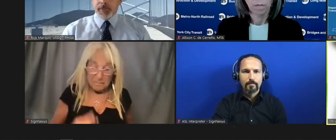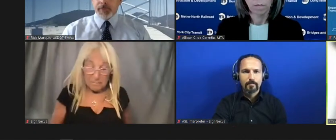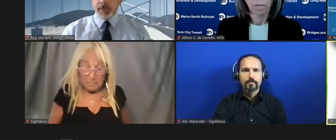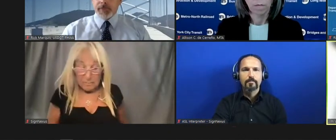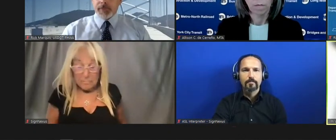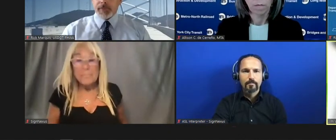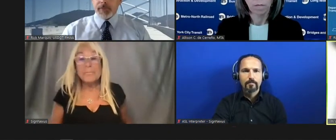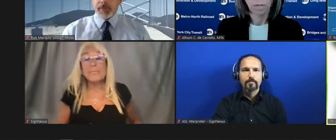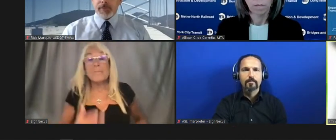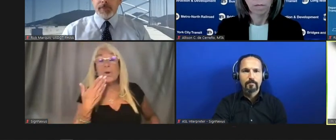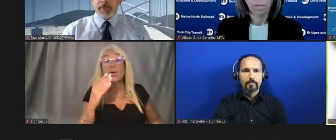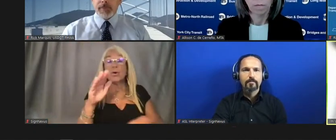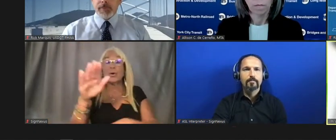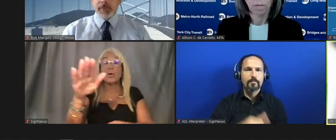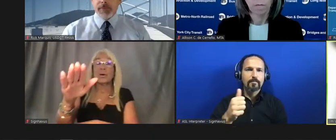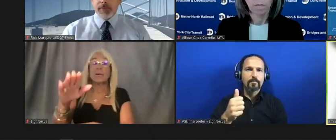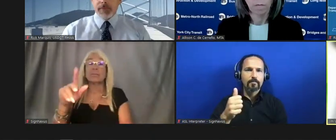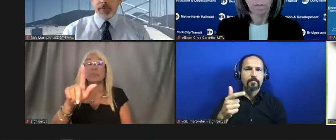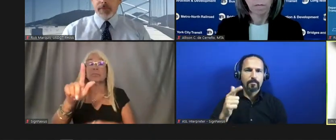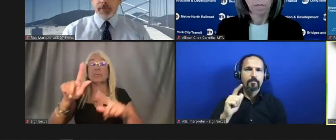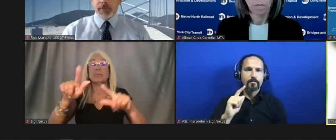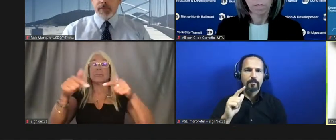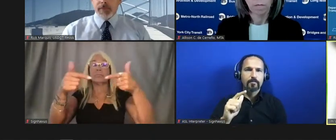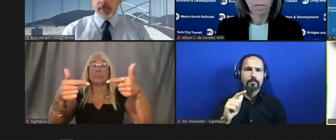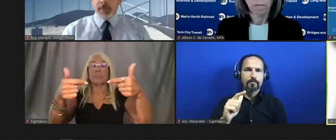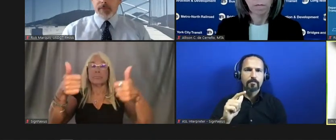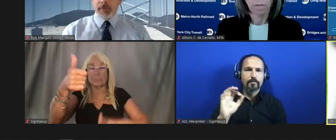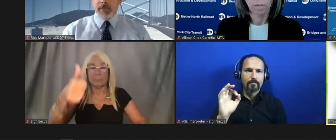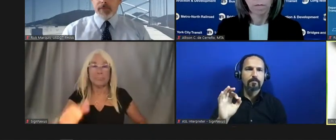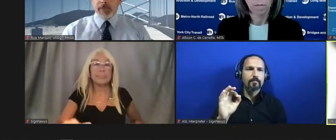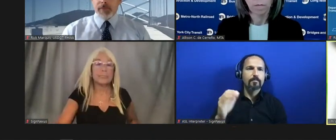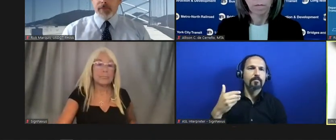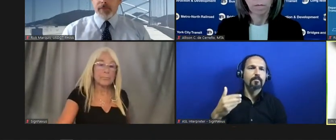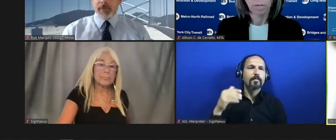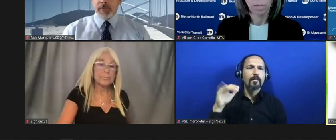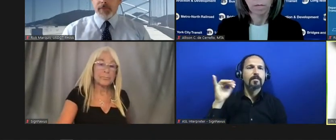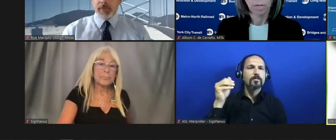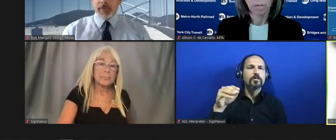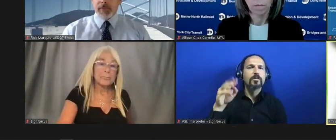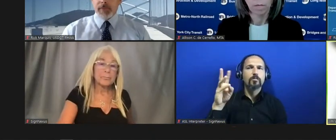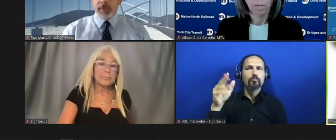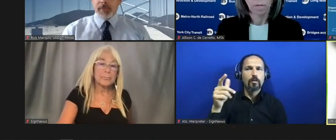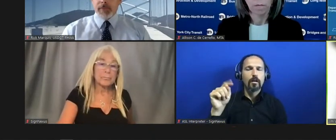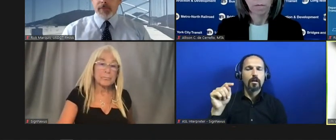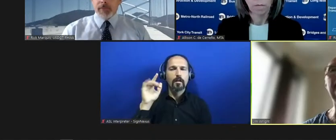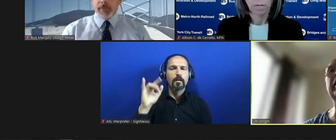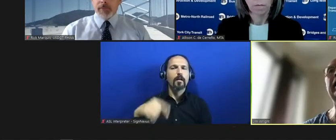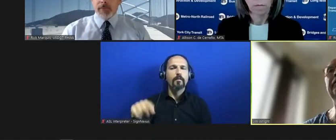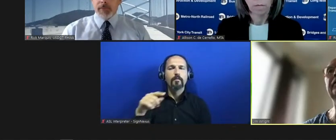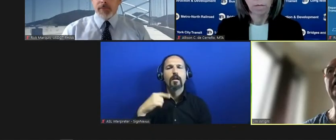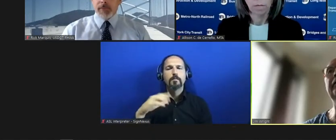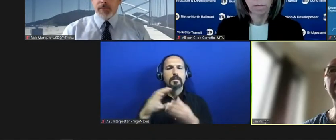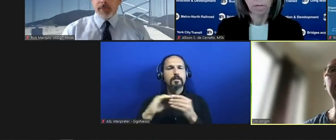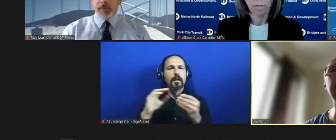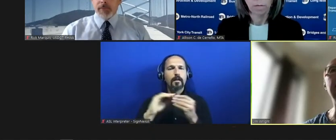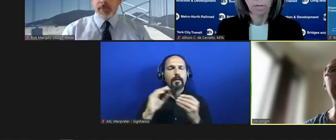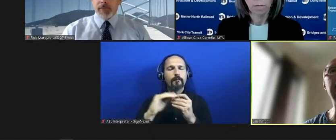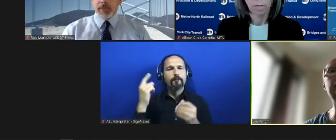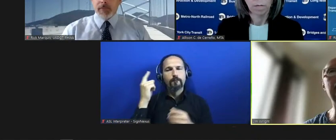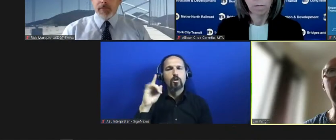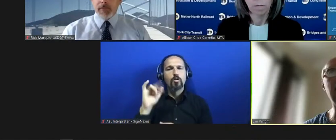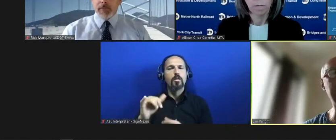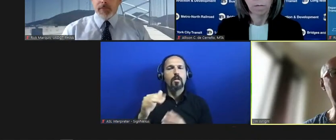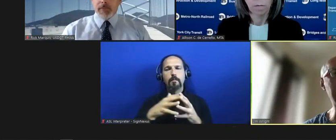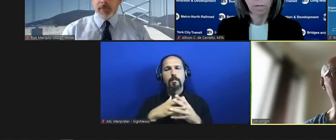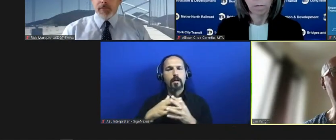thank you for holding this hearing my name is Jim Wright a transportation architect testifying on behalf of the American